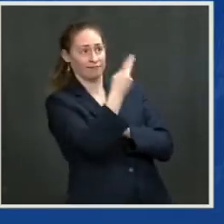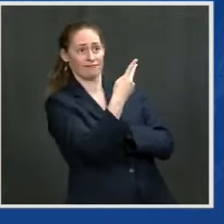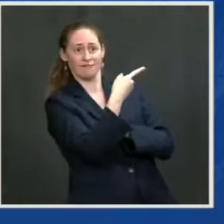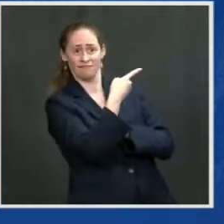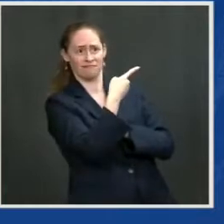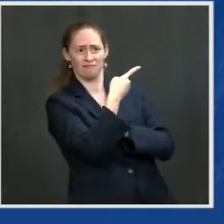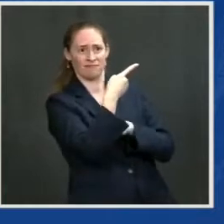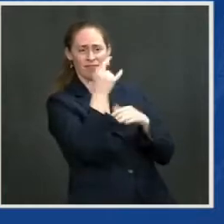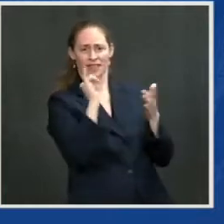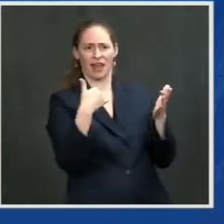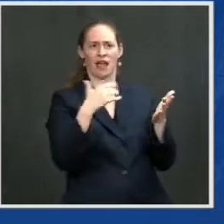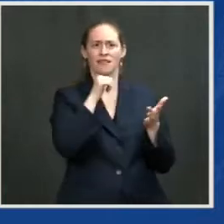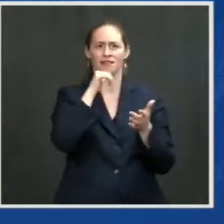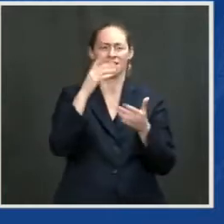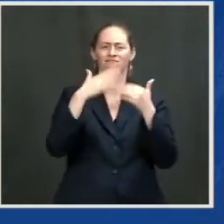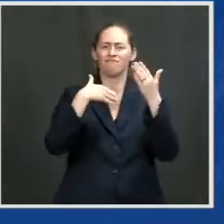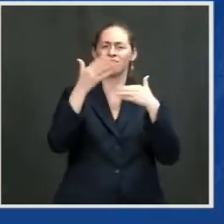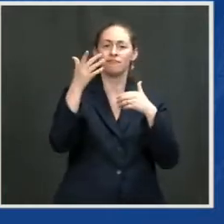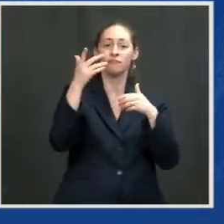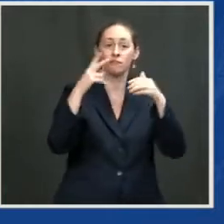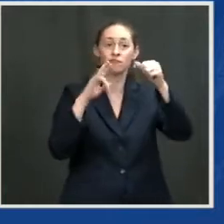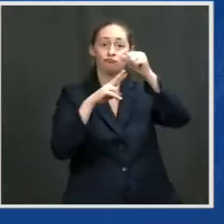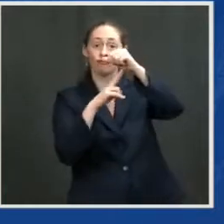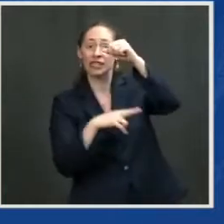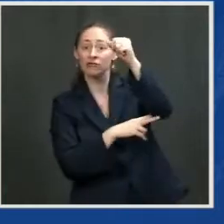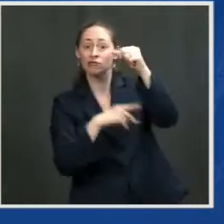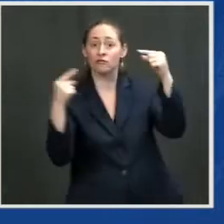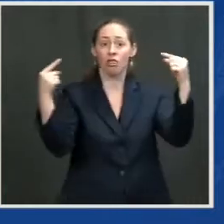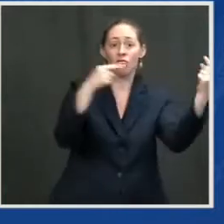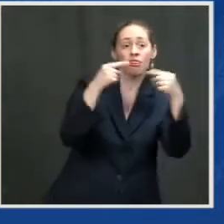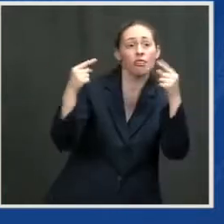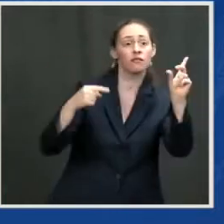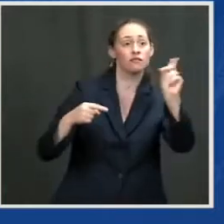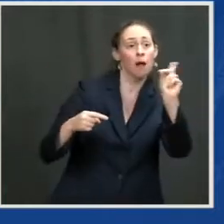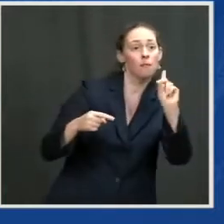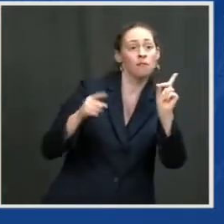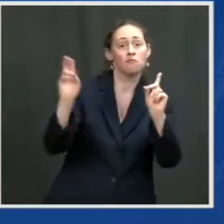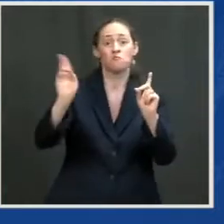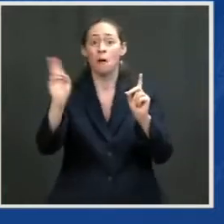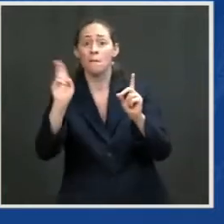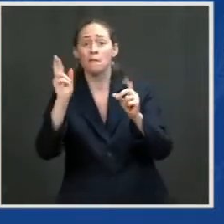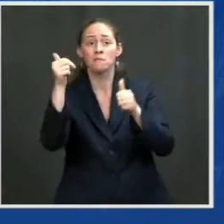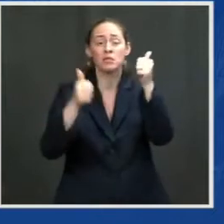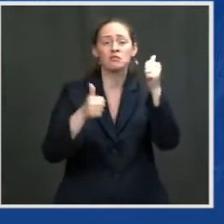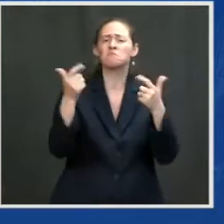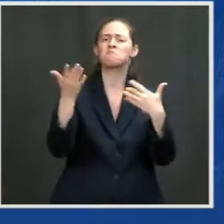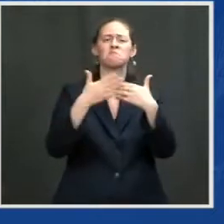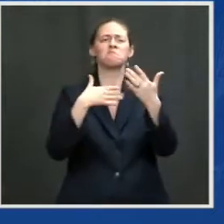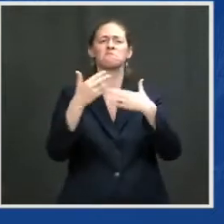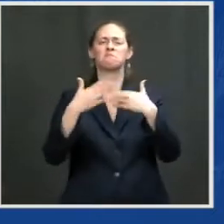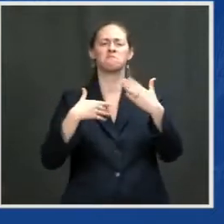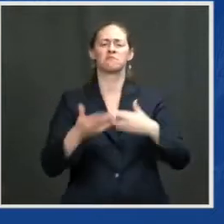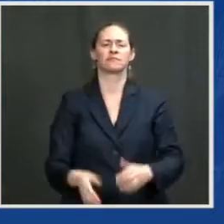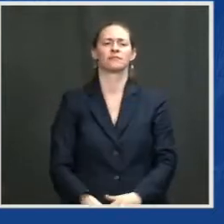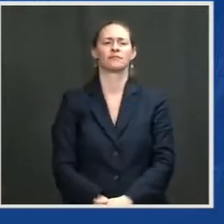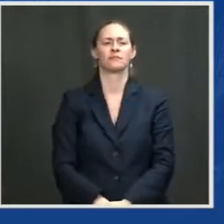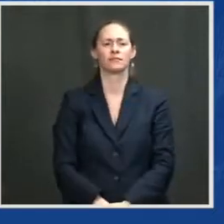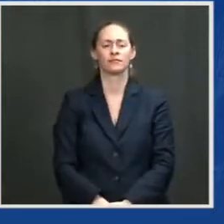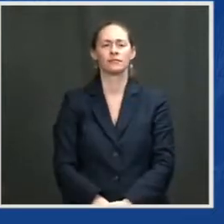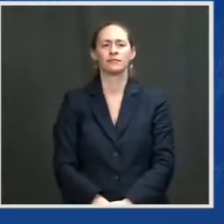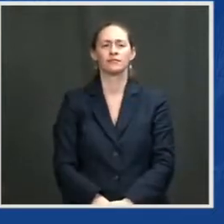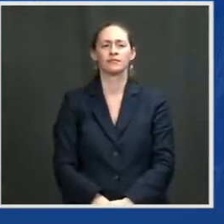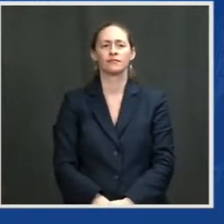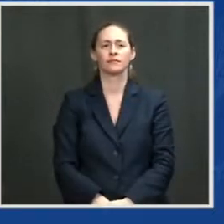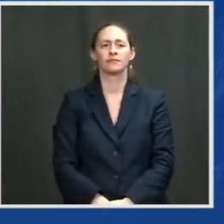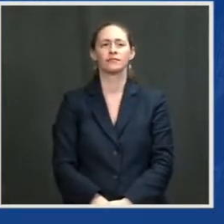Mayor, you're a Republican. You wrote a newspaper article suggesting that we, along